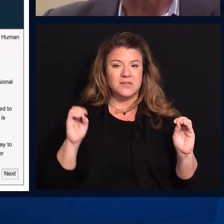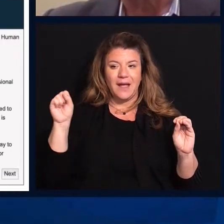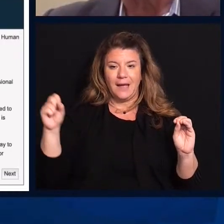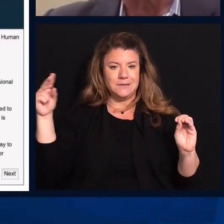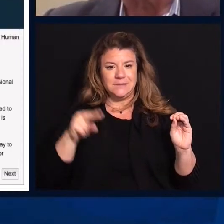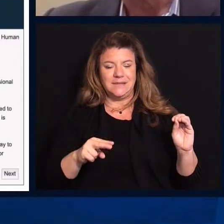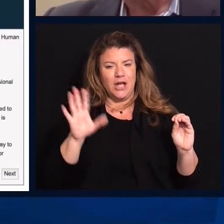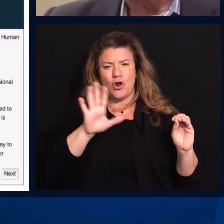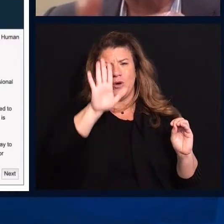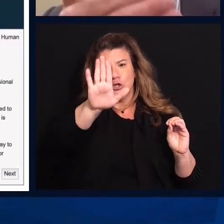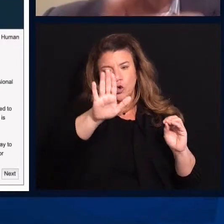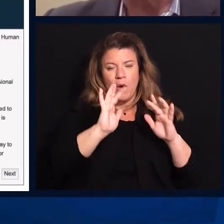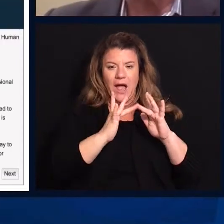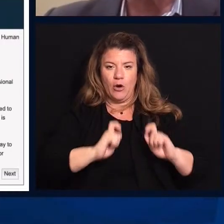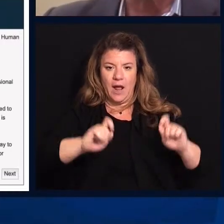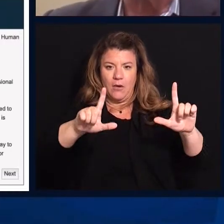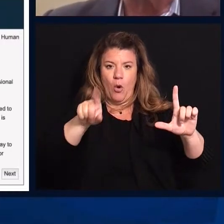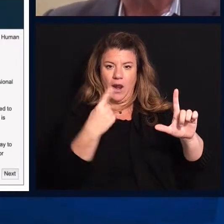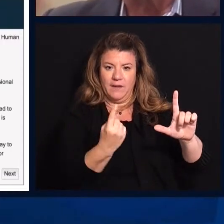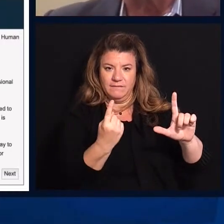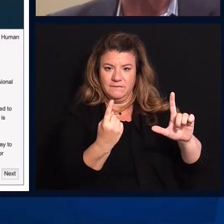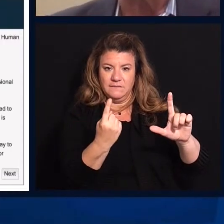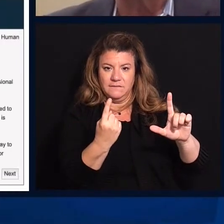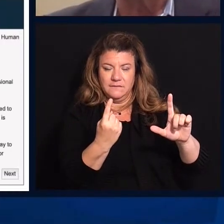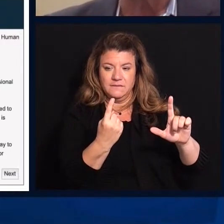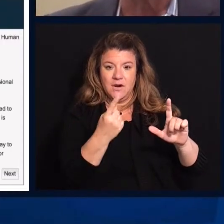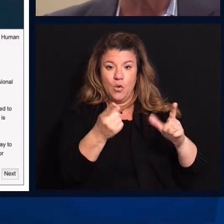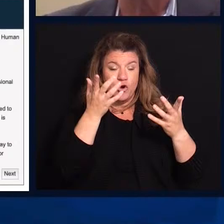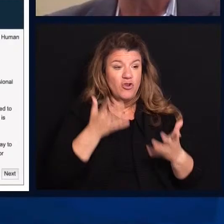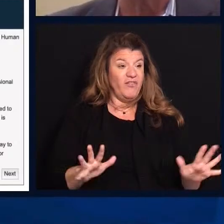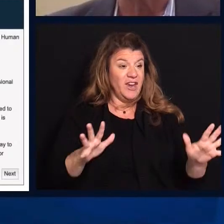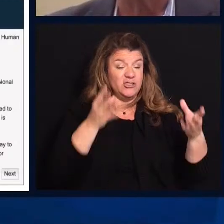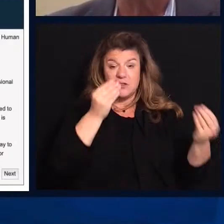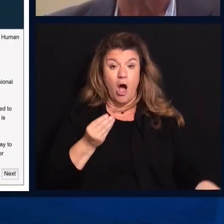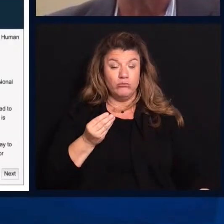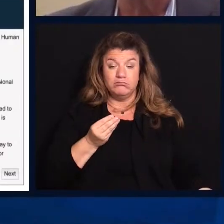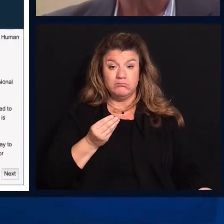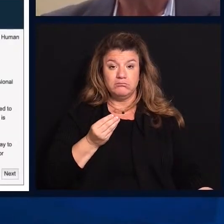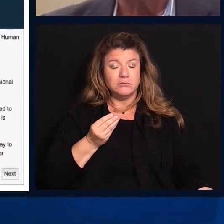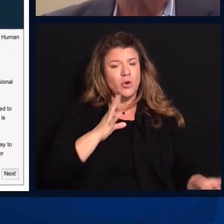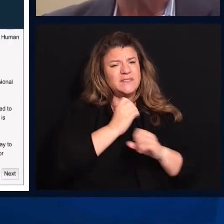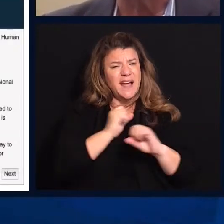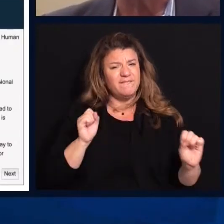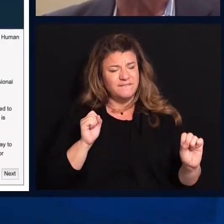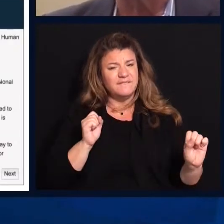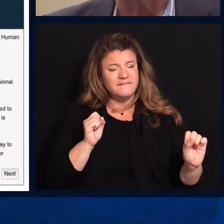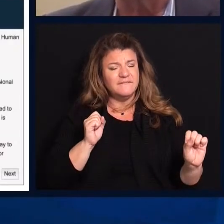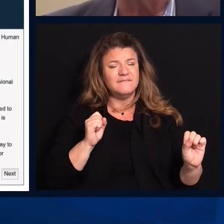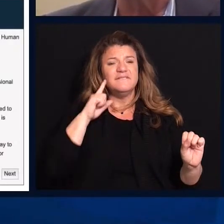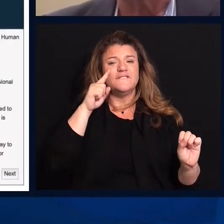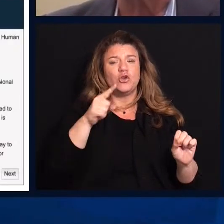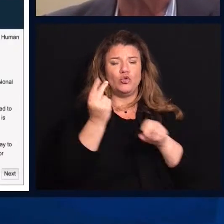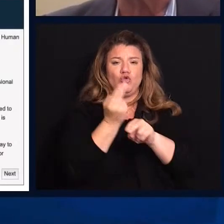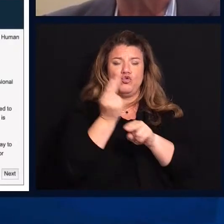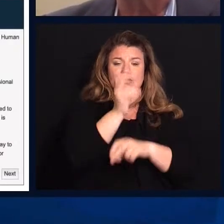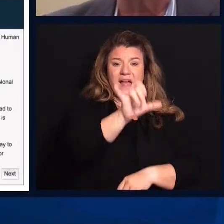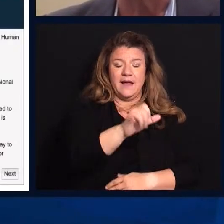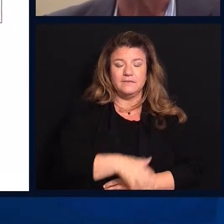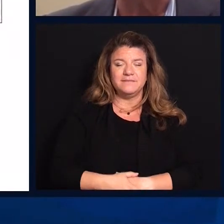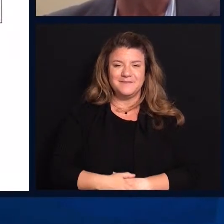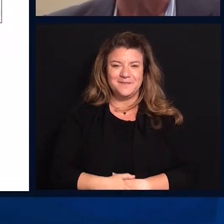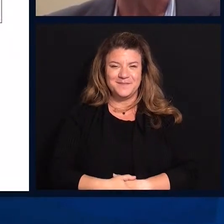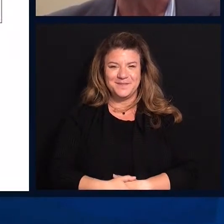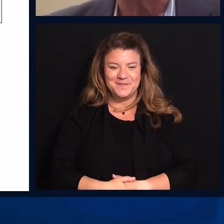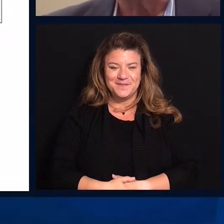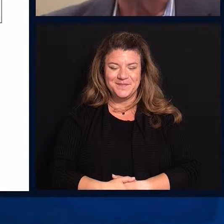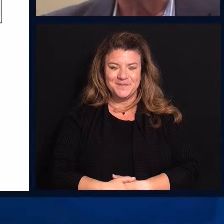web browser and disappears when you're finished with it. So it is very secure and safe for you to use. Next